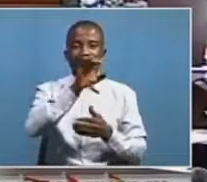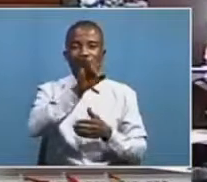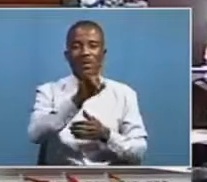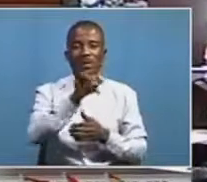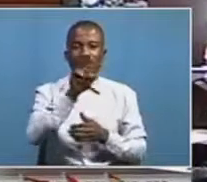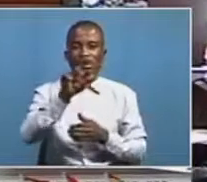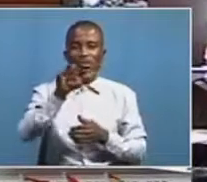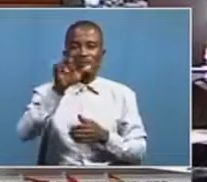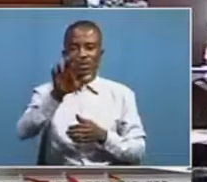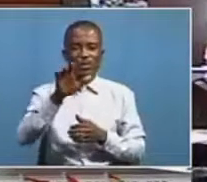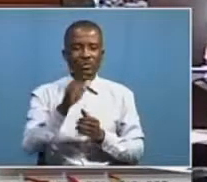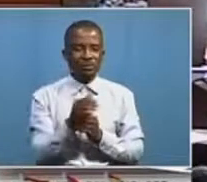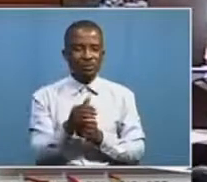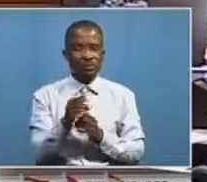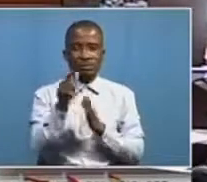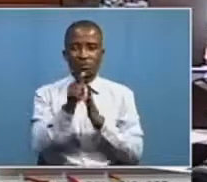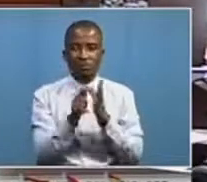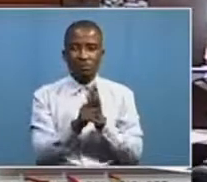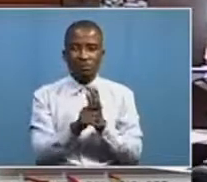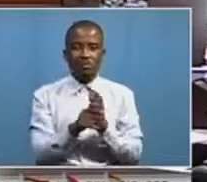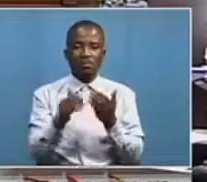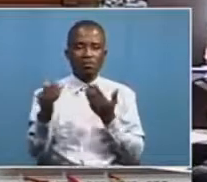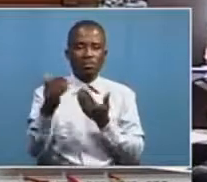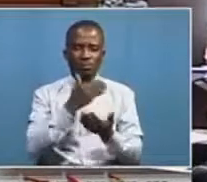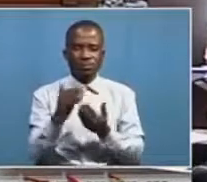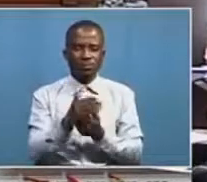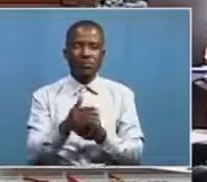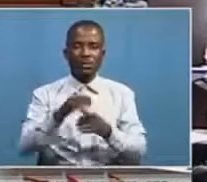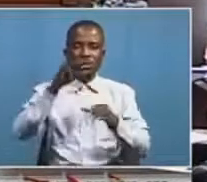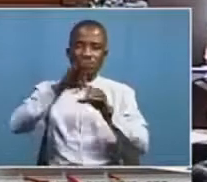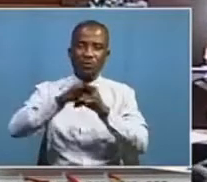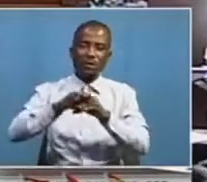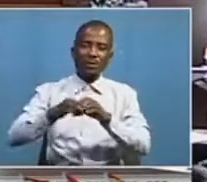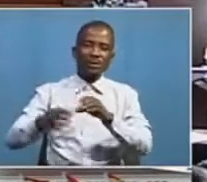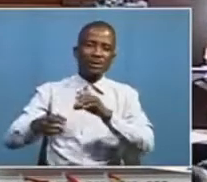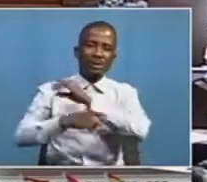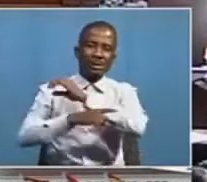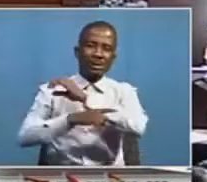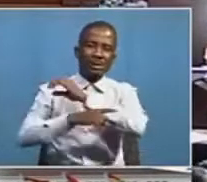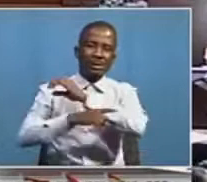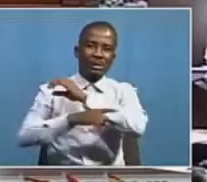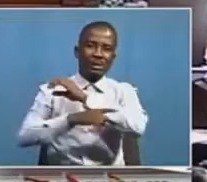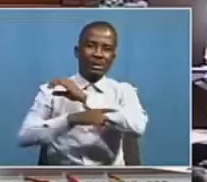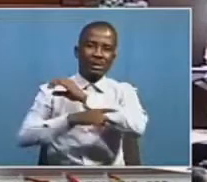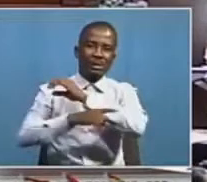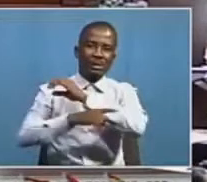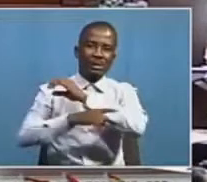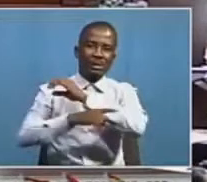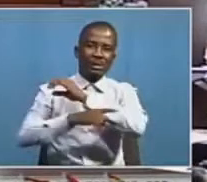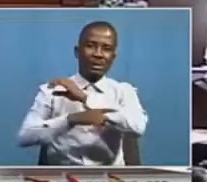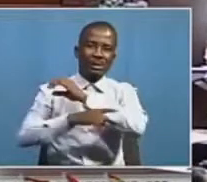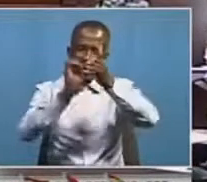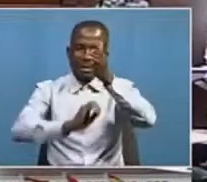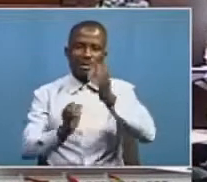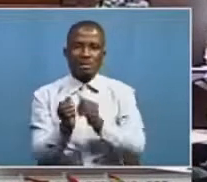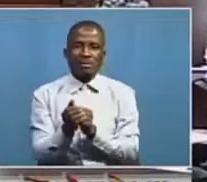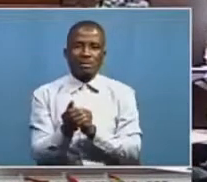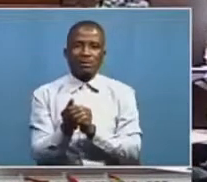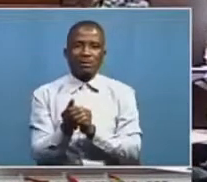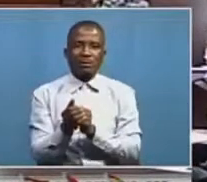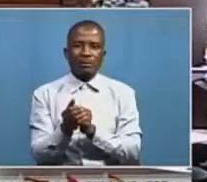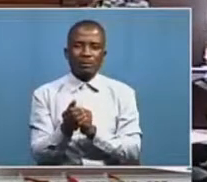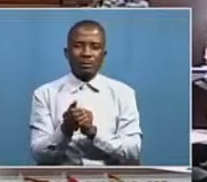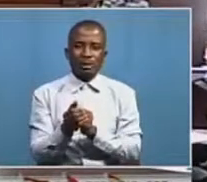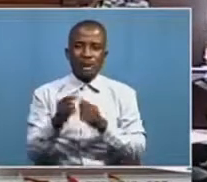are sustainable in law, whether there was vote padding, and if so, whether it had any impact on the results declared